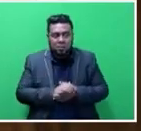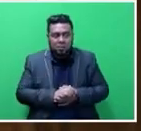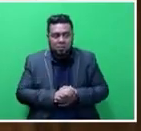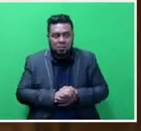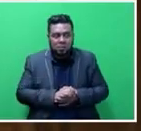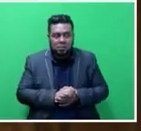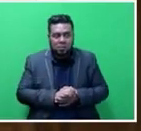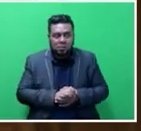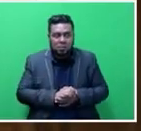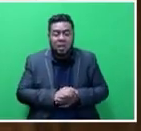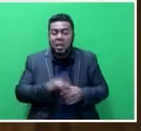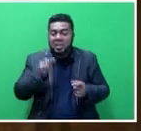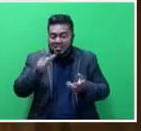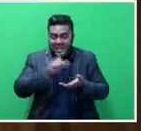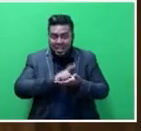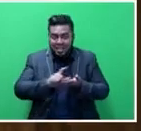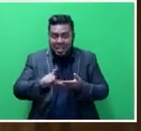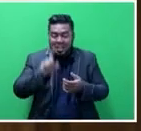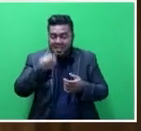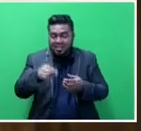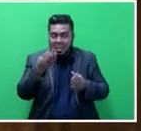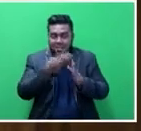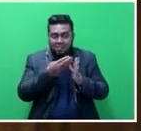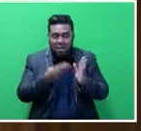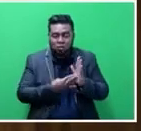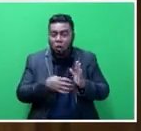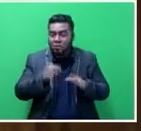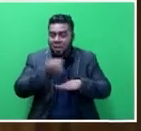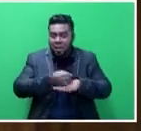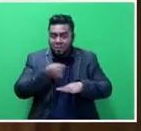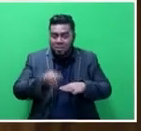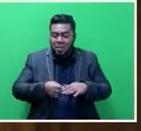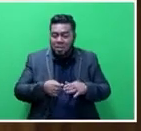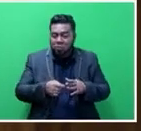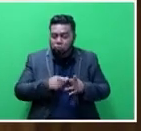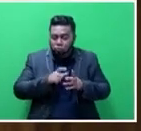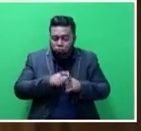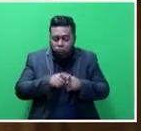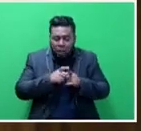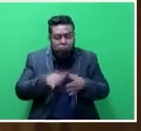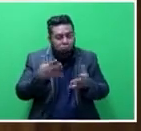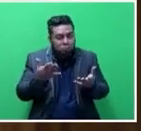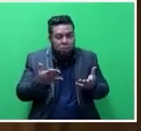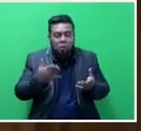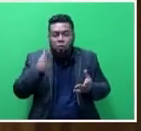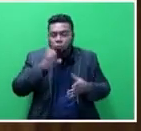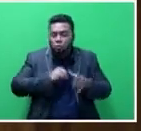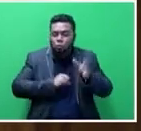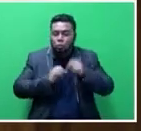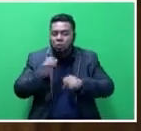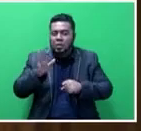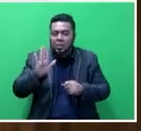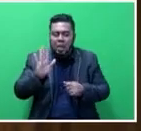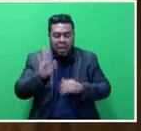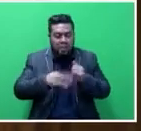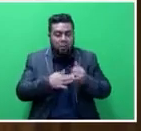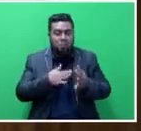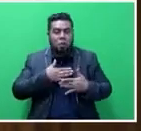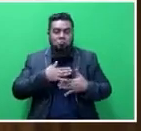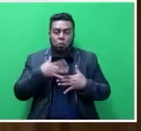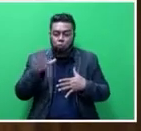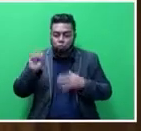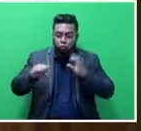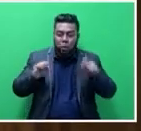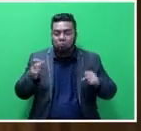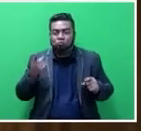It is clear that this is the budget of a government desperately grasping for its last breaths. But there is